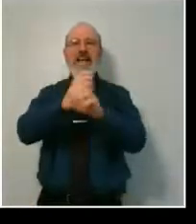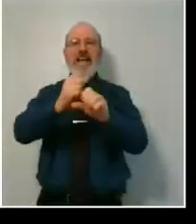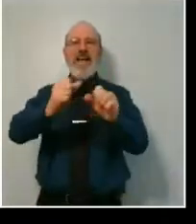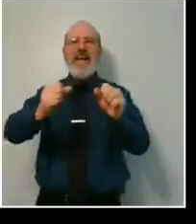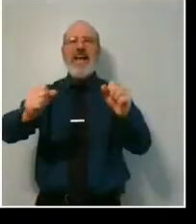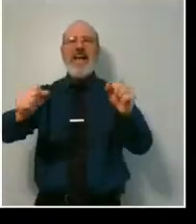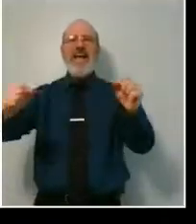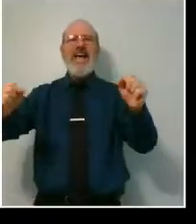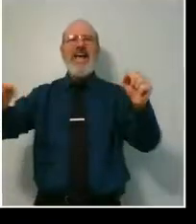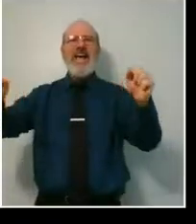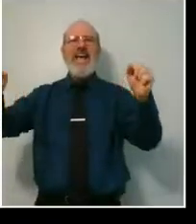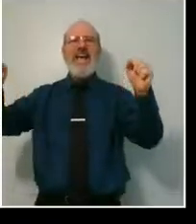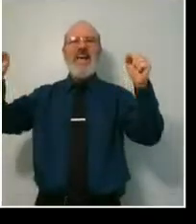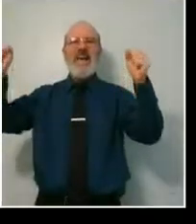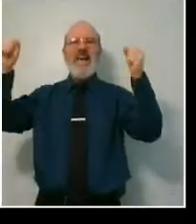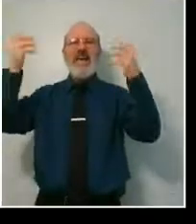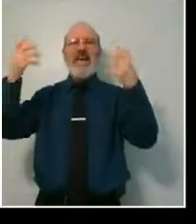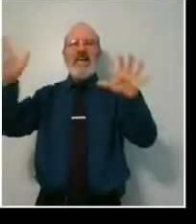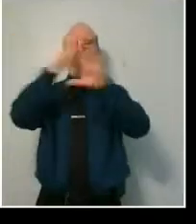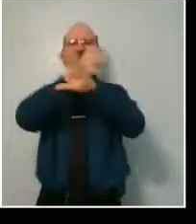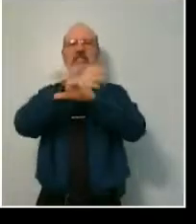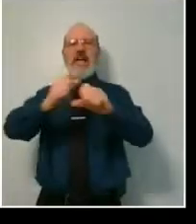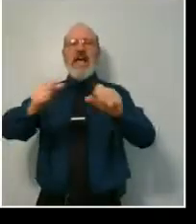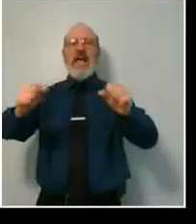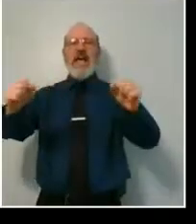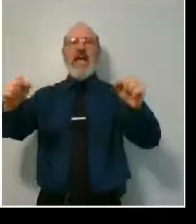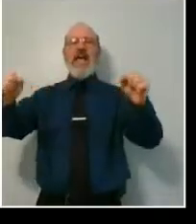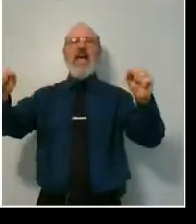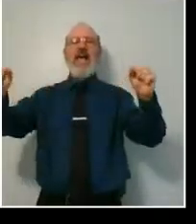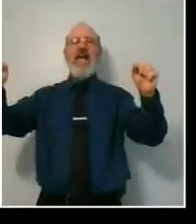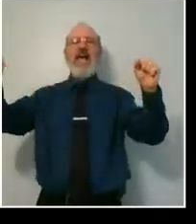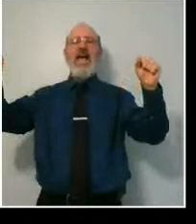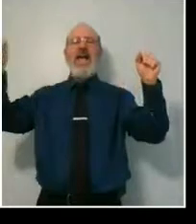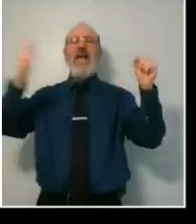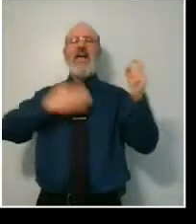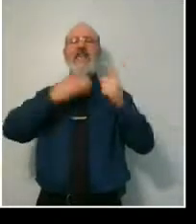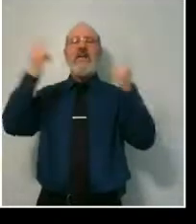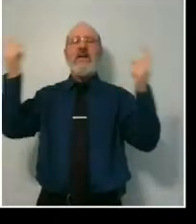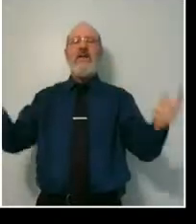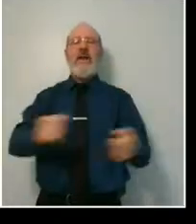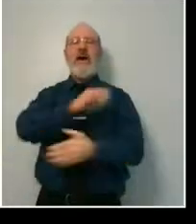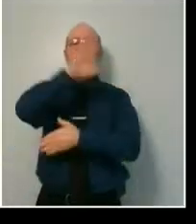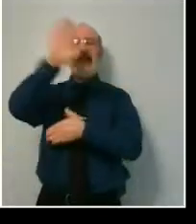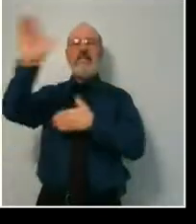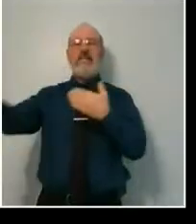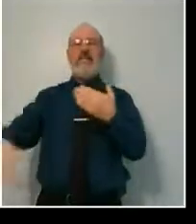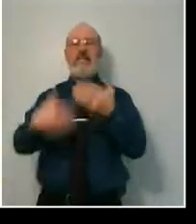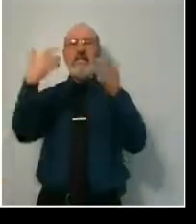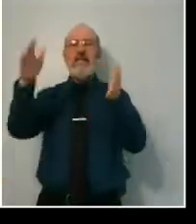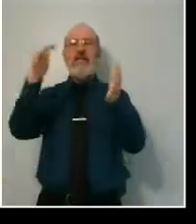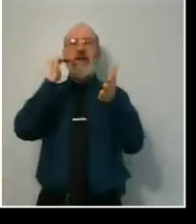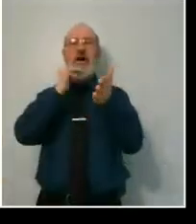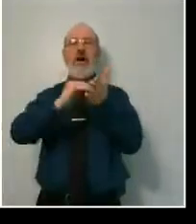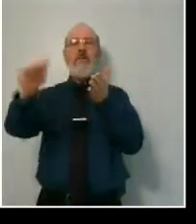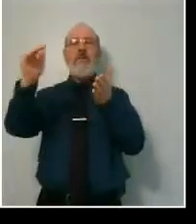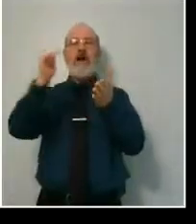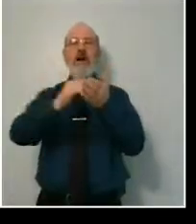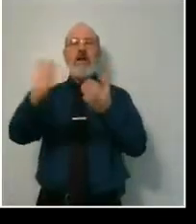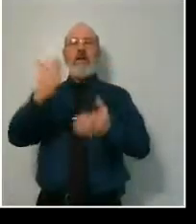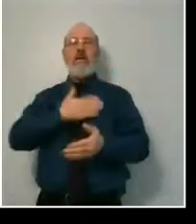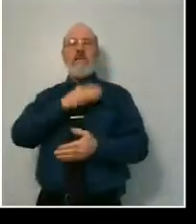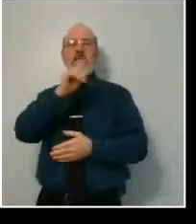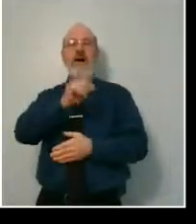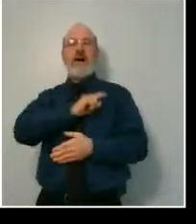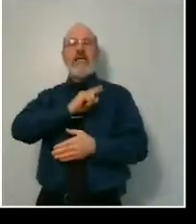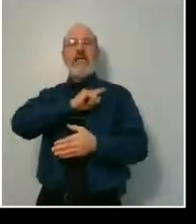Glory and save, glory and save. My sins are all pardoned,